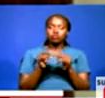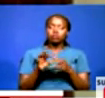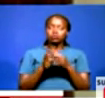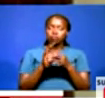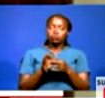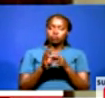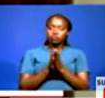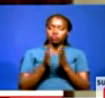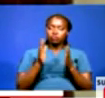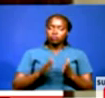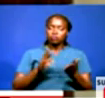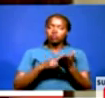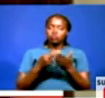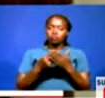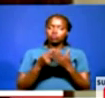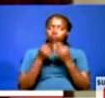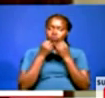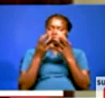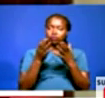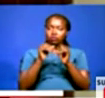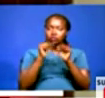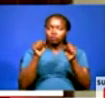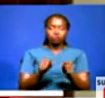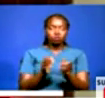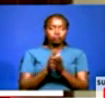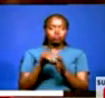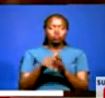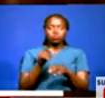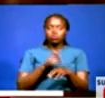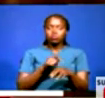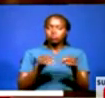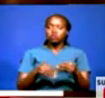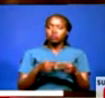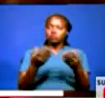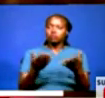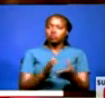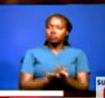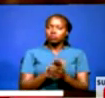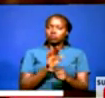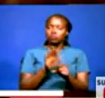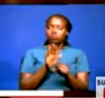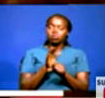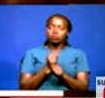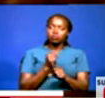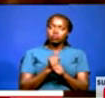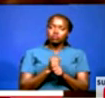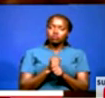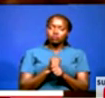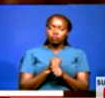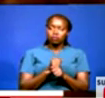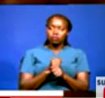resource information system within the provided timelines. There's a lot of work to be done